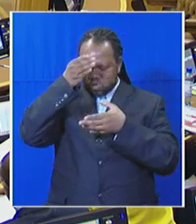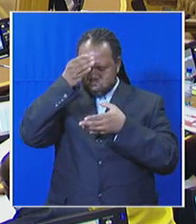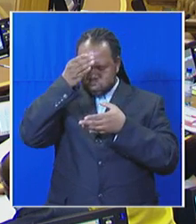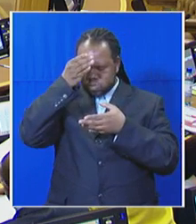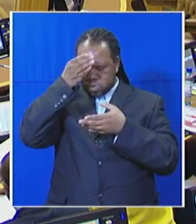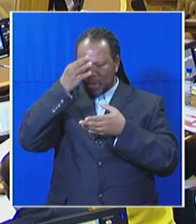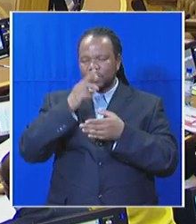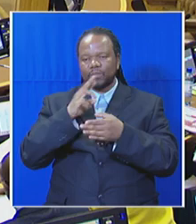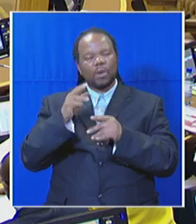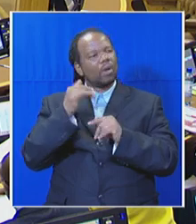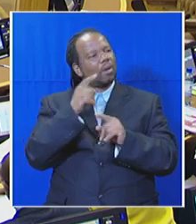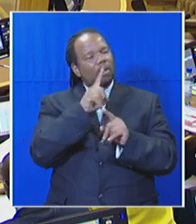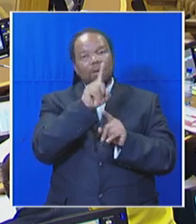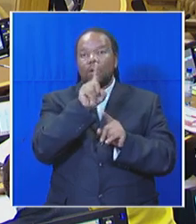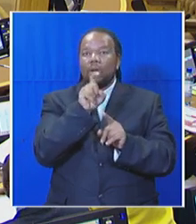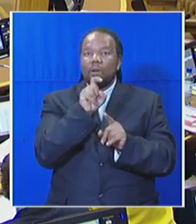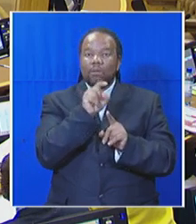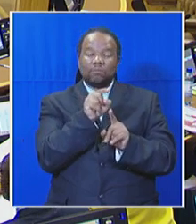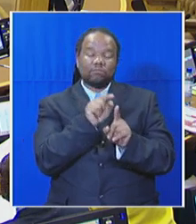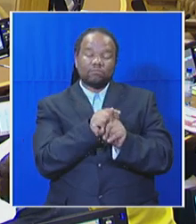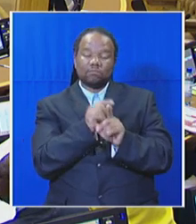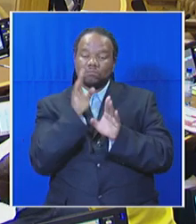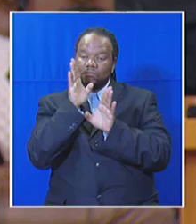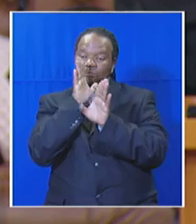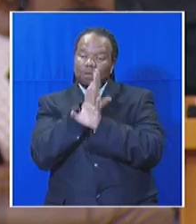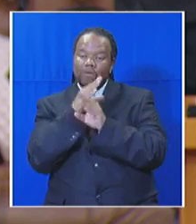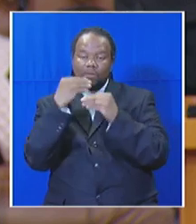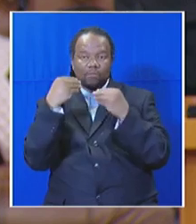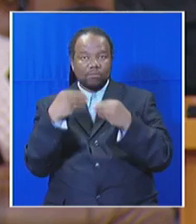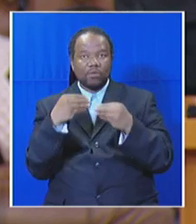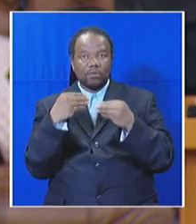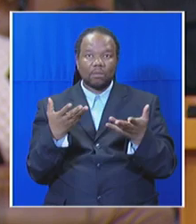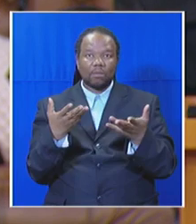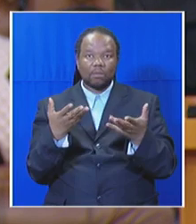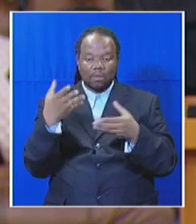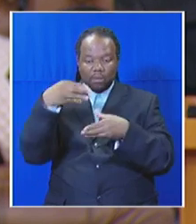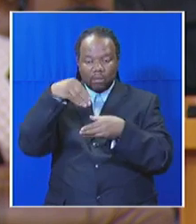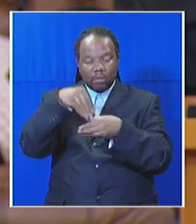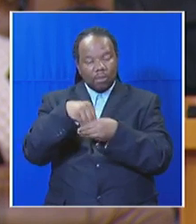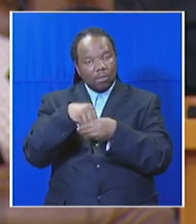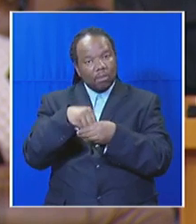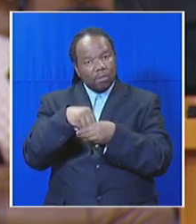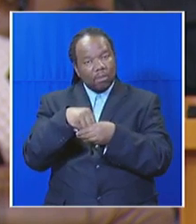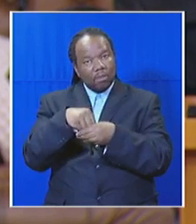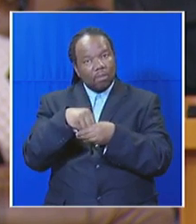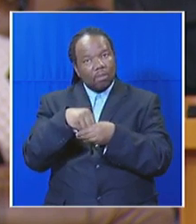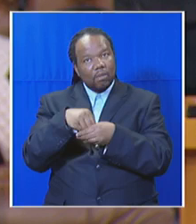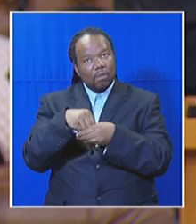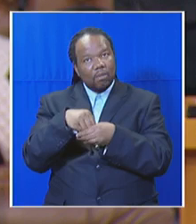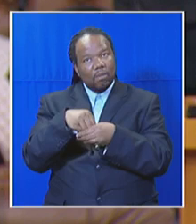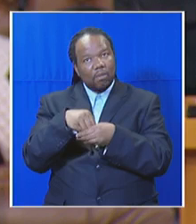Is the private sector going to be afforded an opportunity to participate in the establishment of